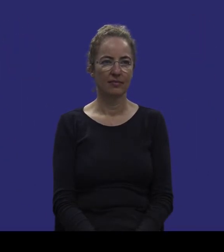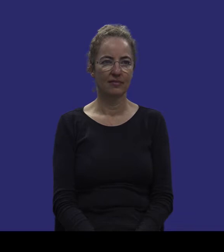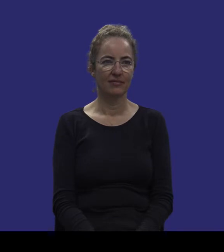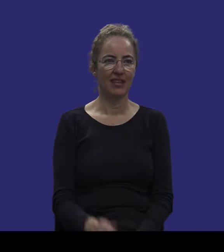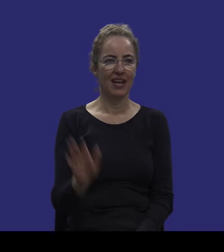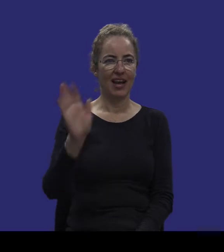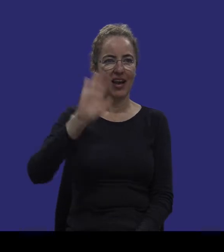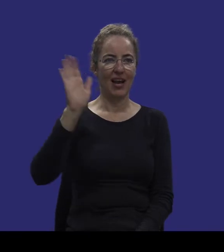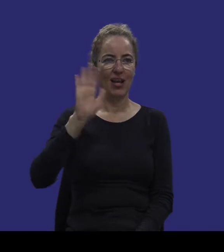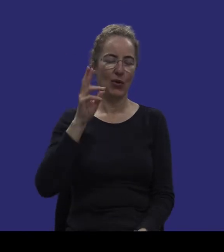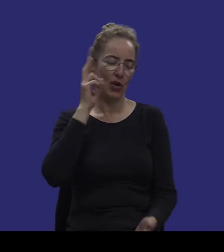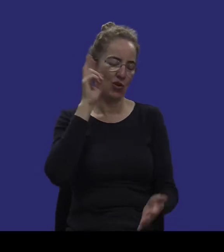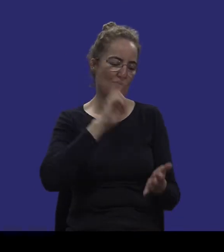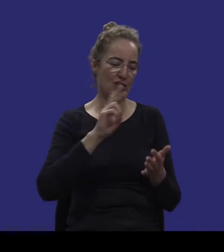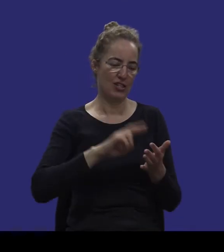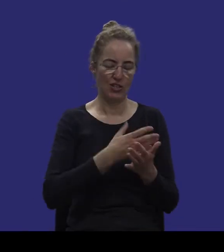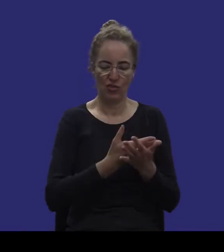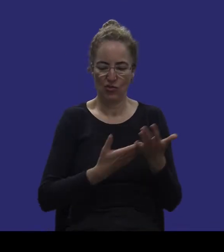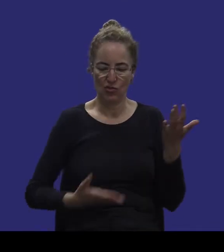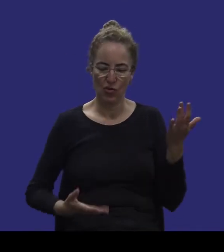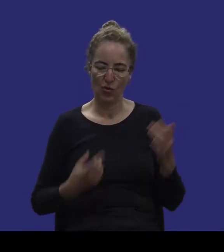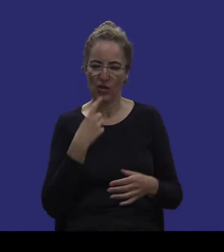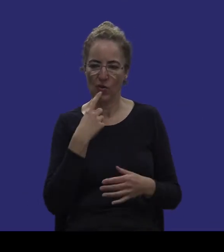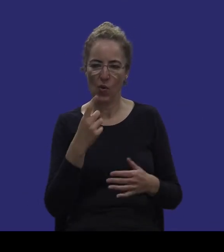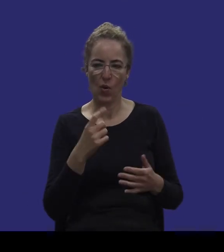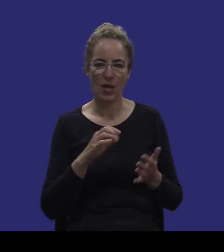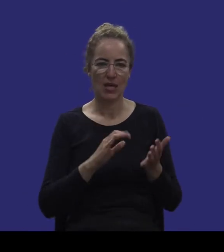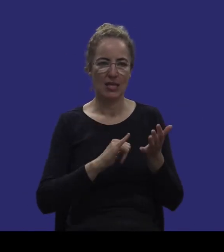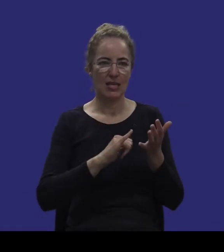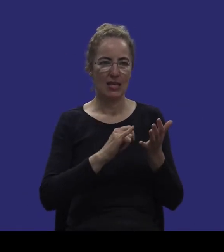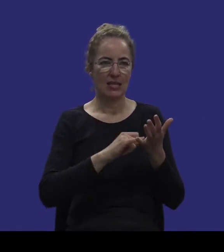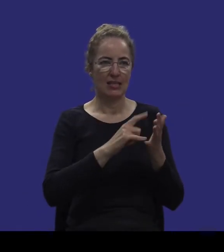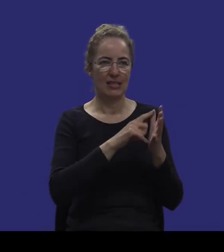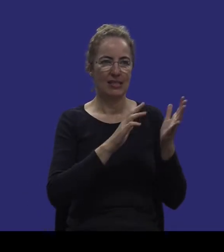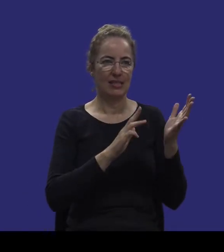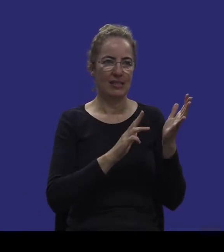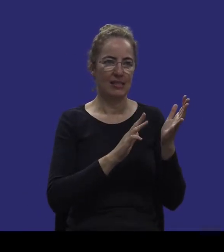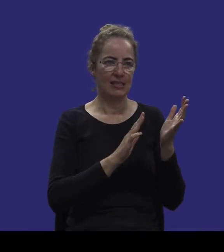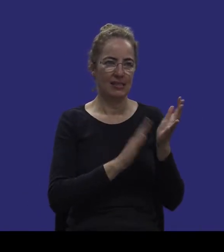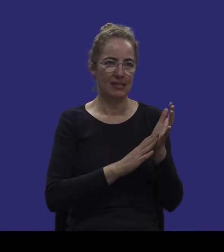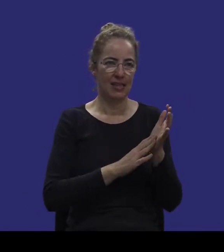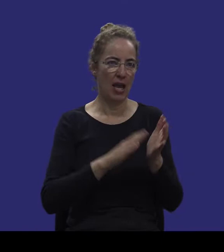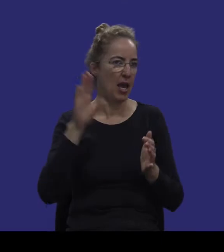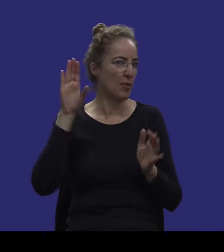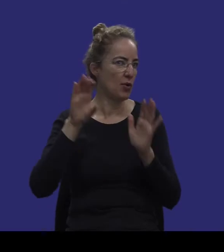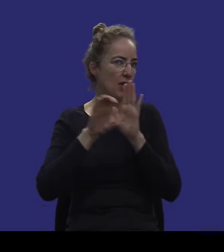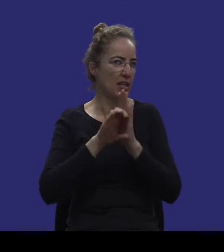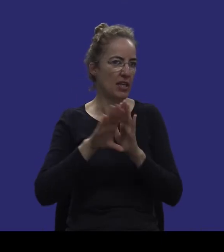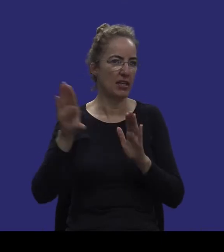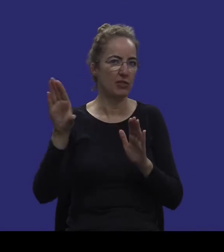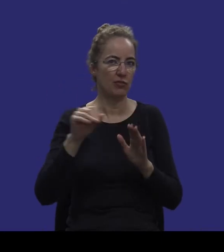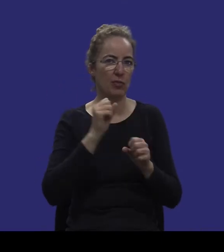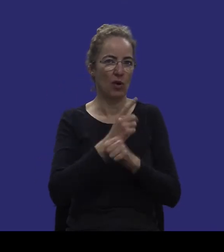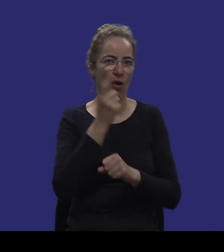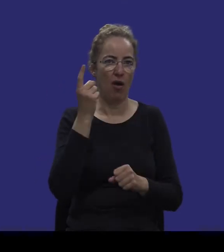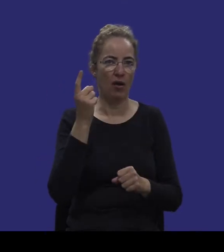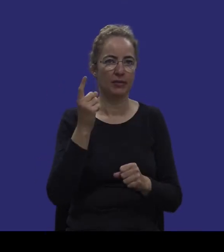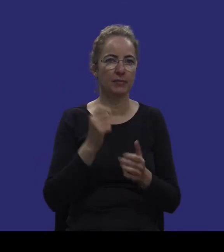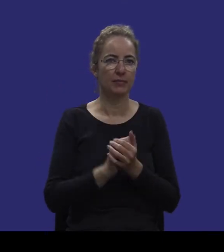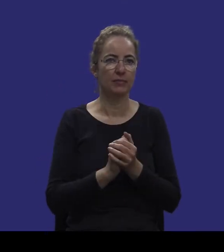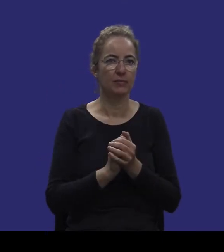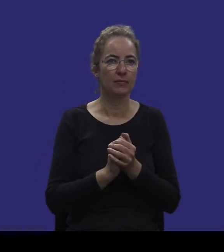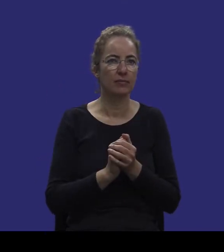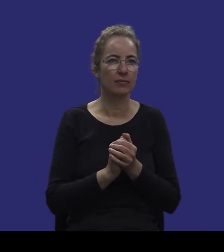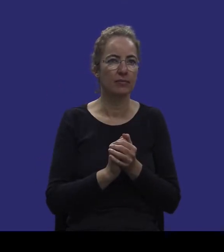Hi guys, we're going to read a story today and it's called Samuel Hears from God and it's written by Jill Kemp. When